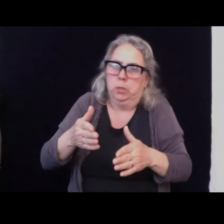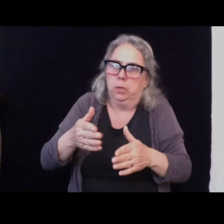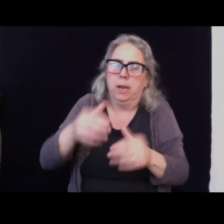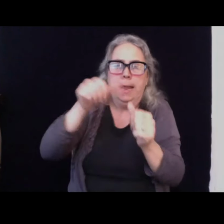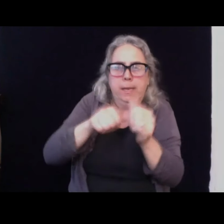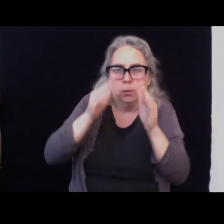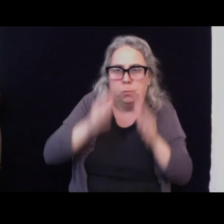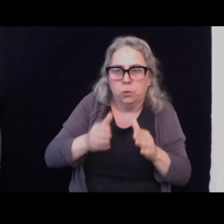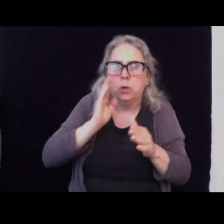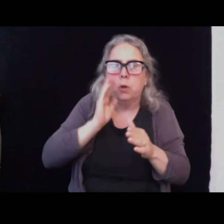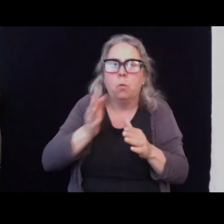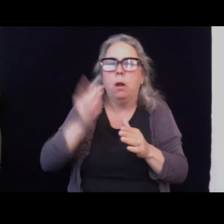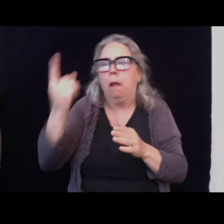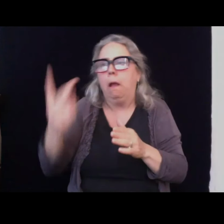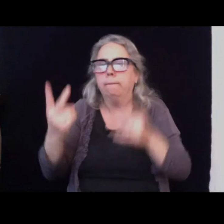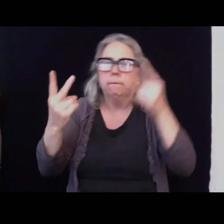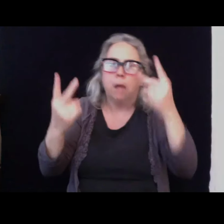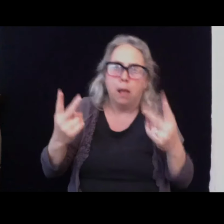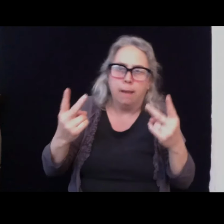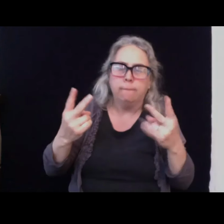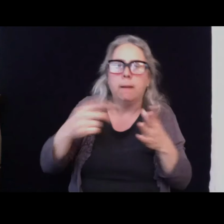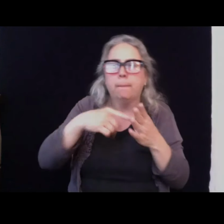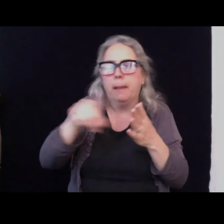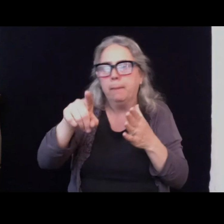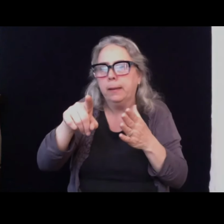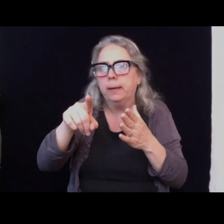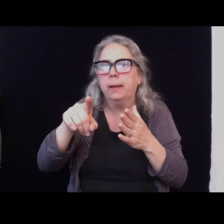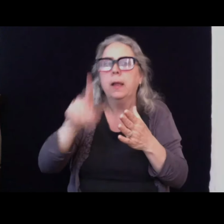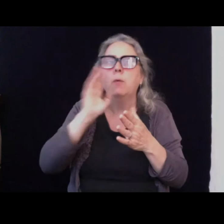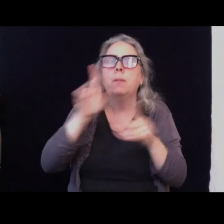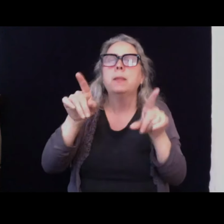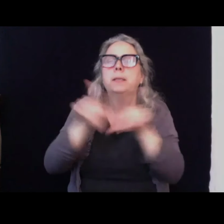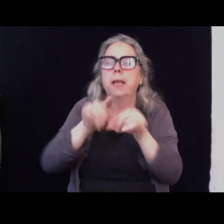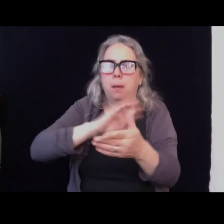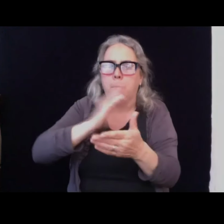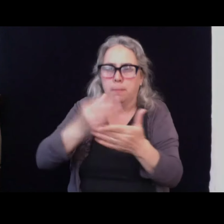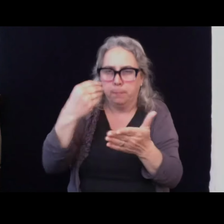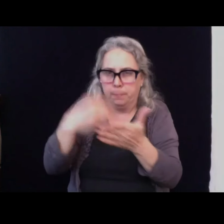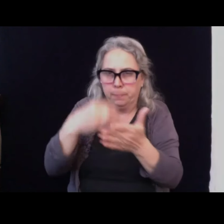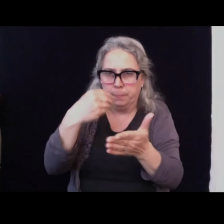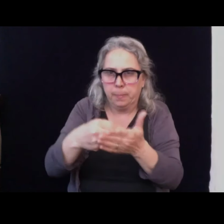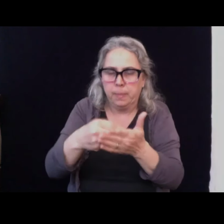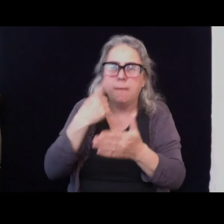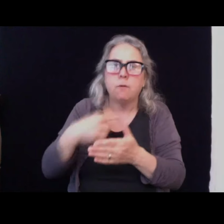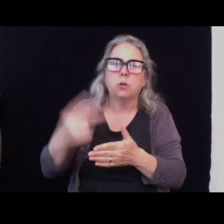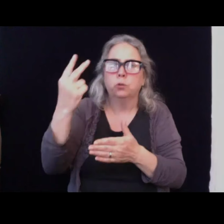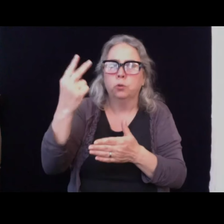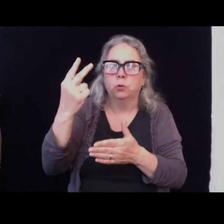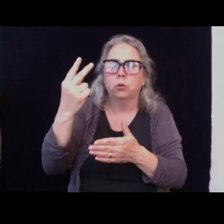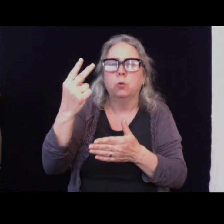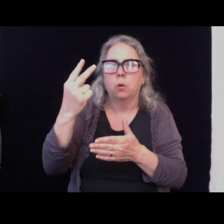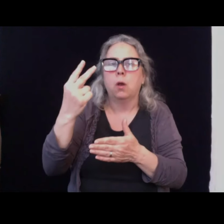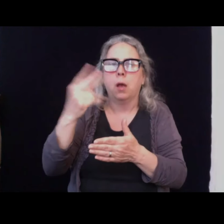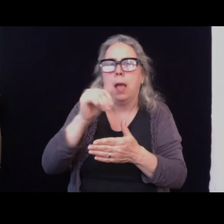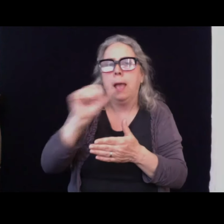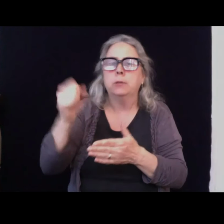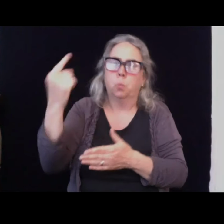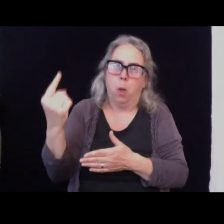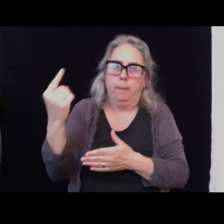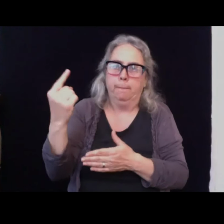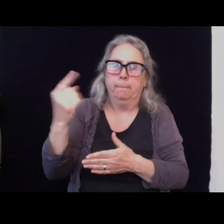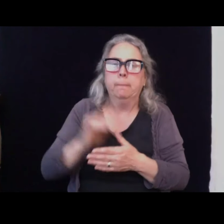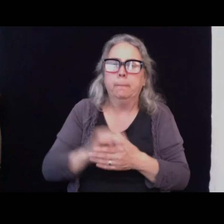would get kind of a half of payment. So it would be the same amount of money for 2 as it is for 1.